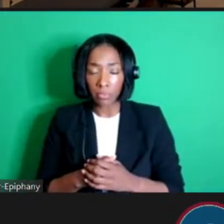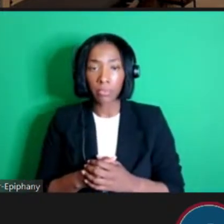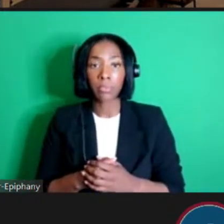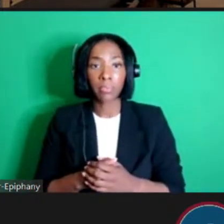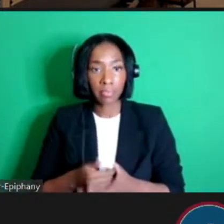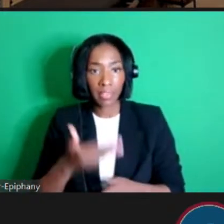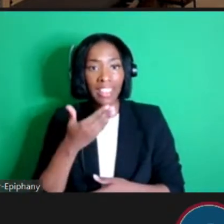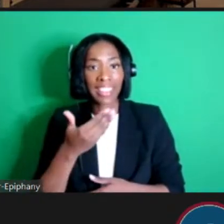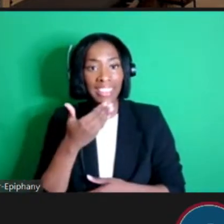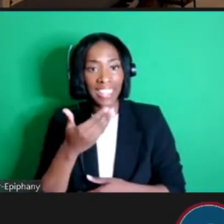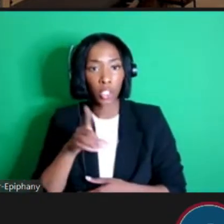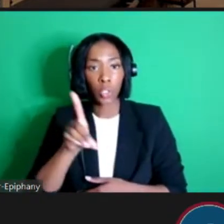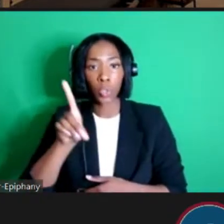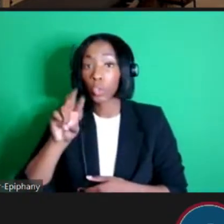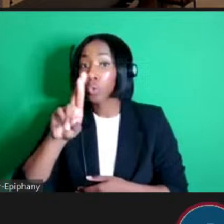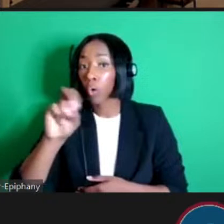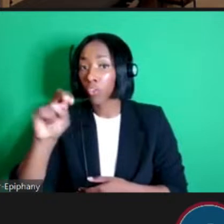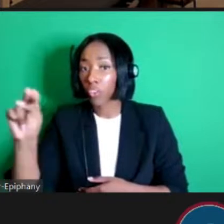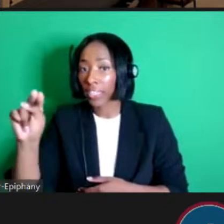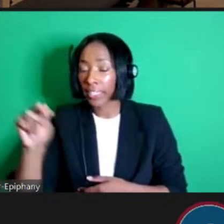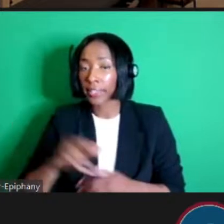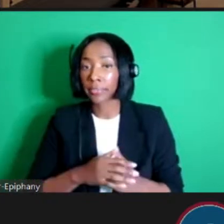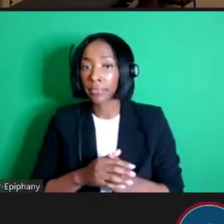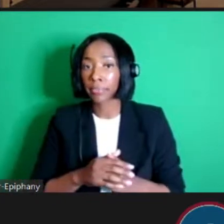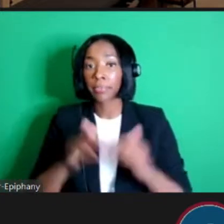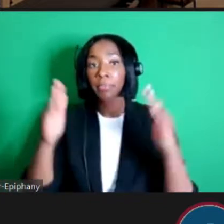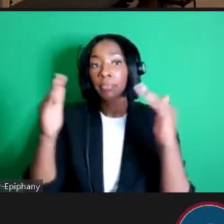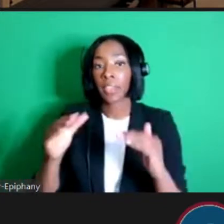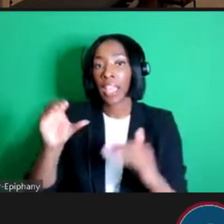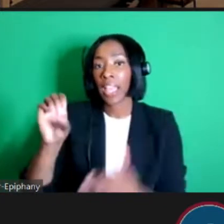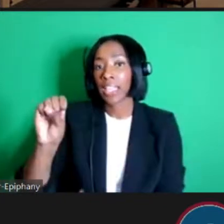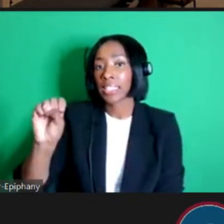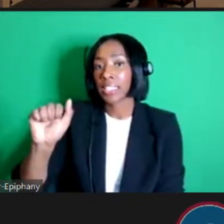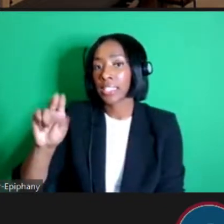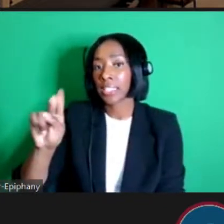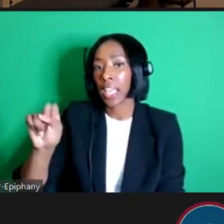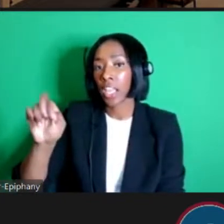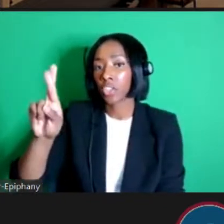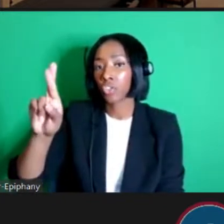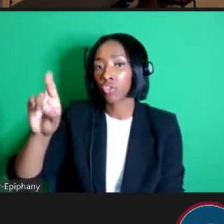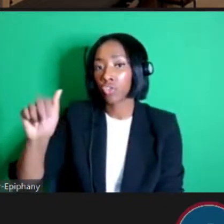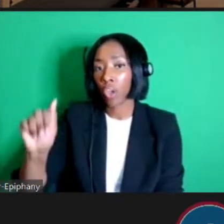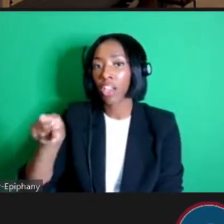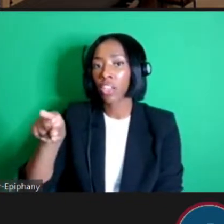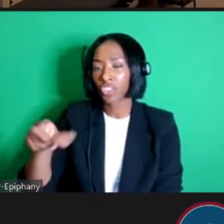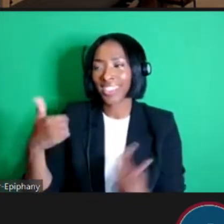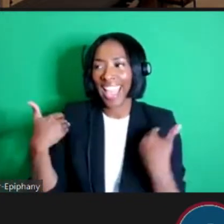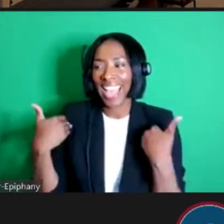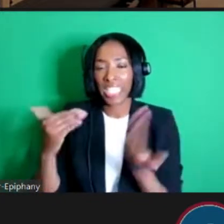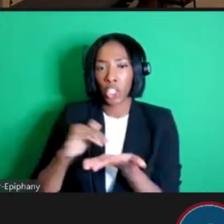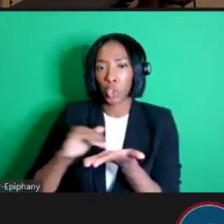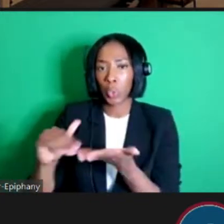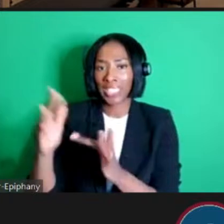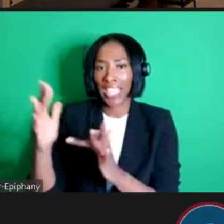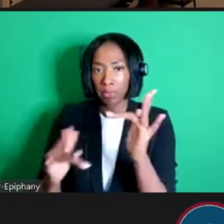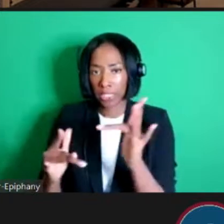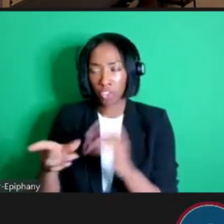Thank you, Doreen. Sandra Fernandez has an excused absence, so she's not